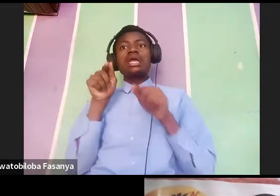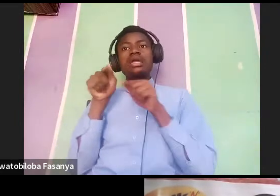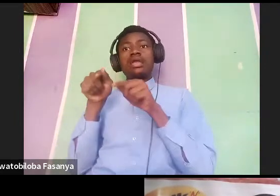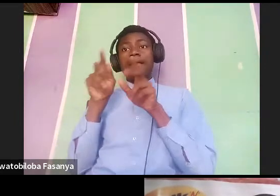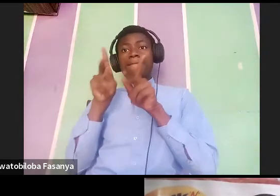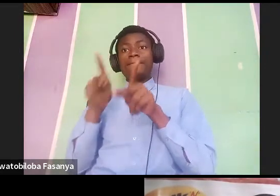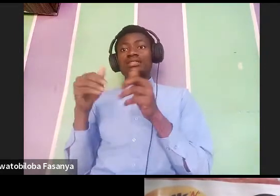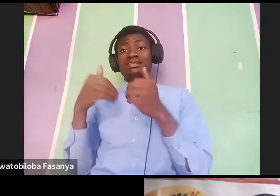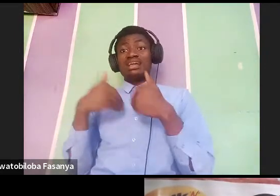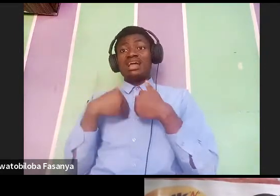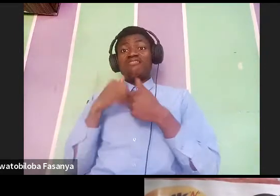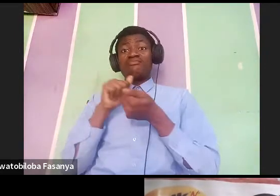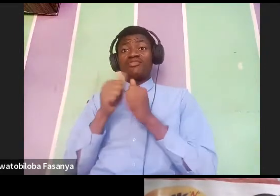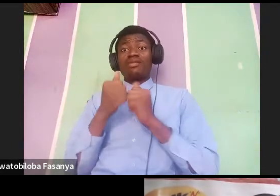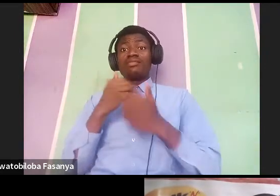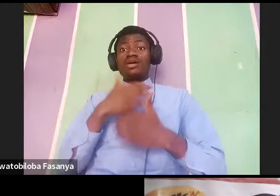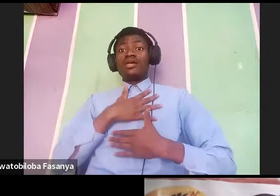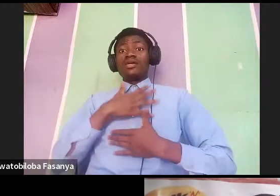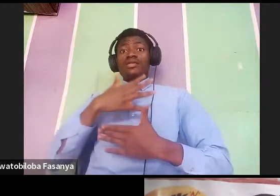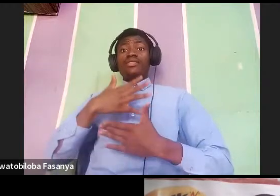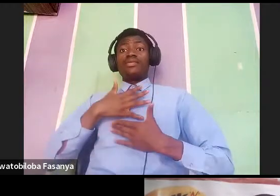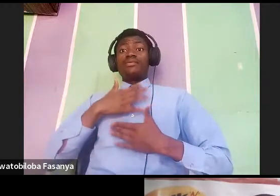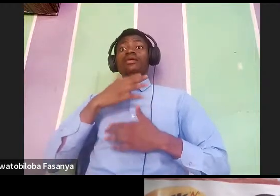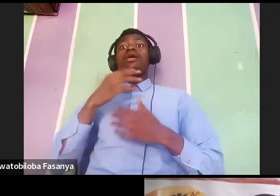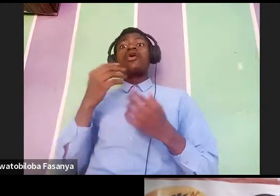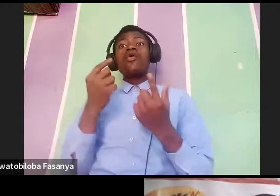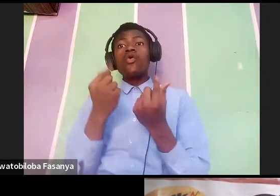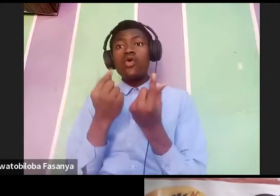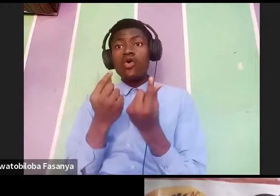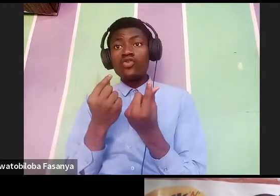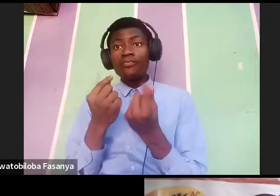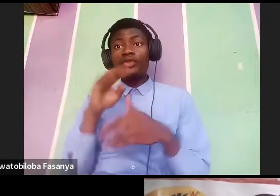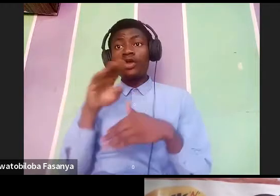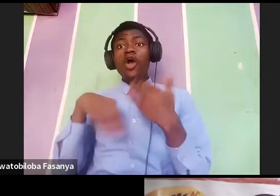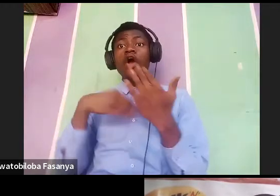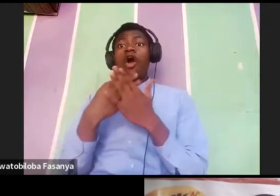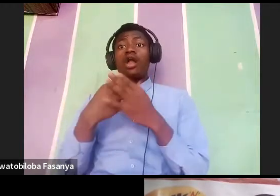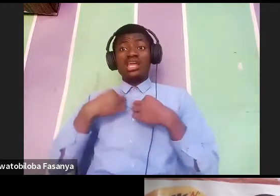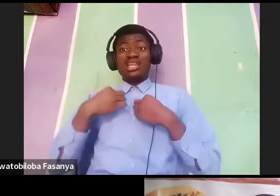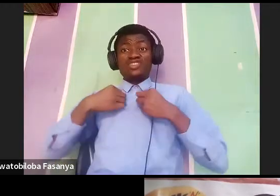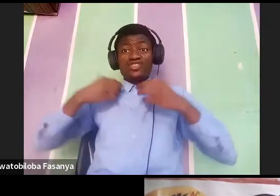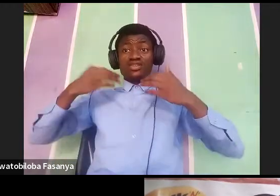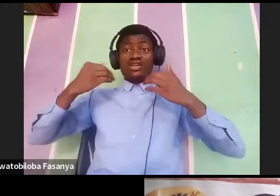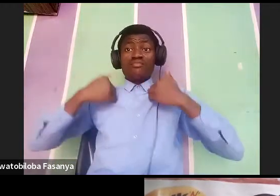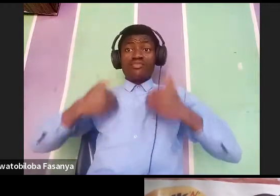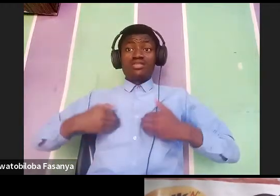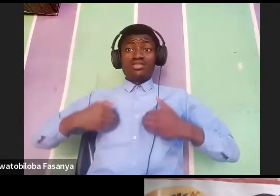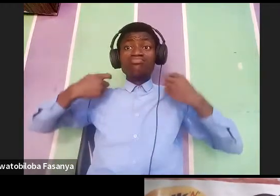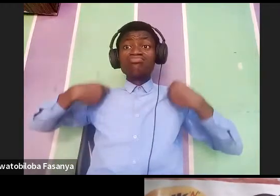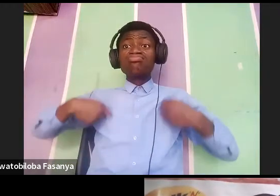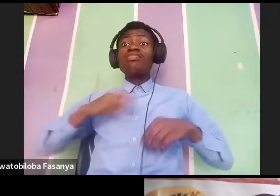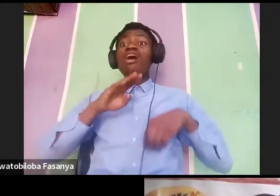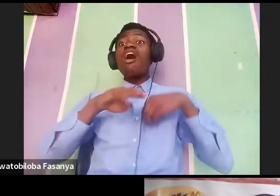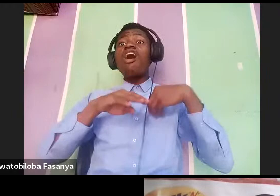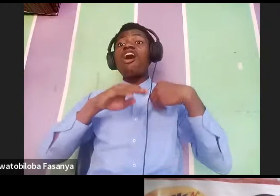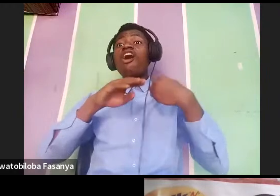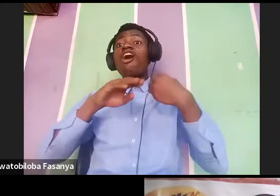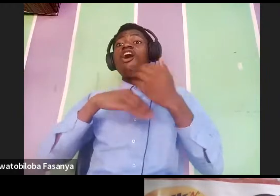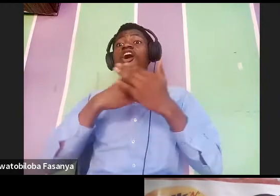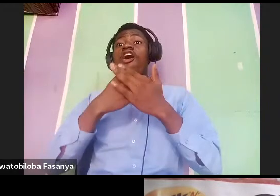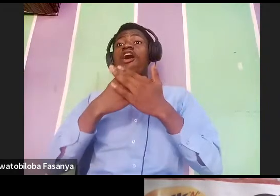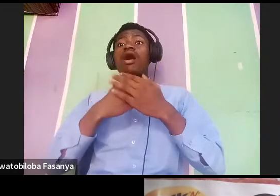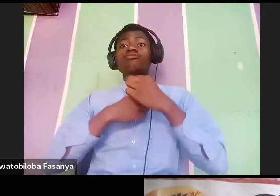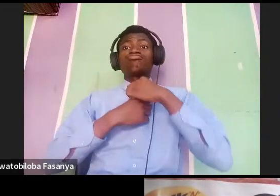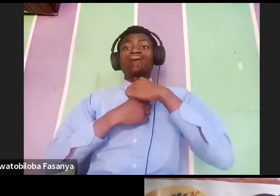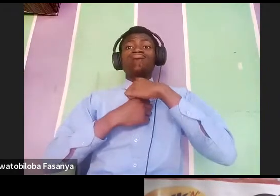clothing, meaning if there's a tight clothing anywhere in the body, you take off the ties, you take off the